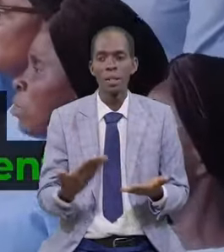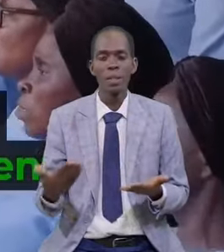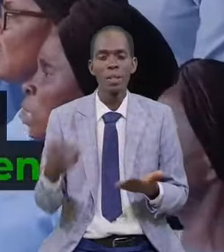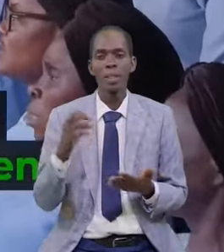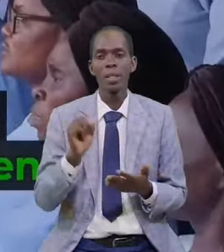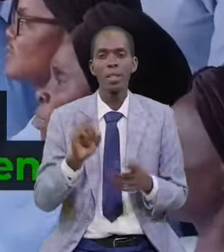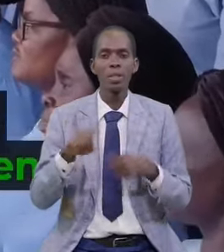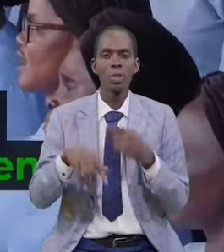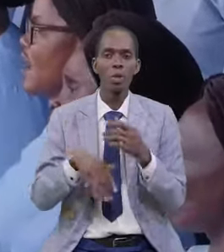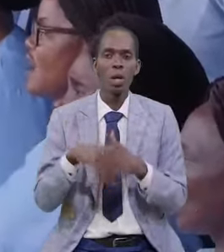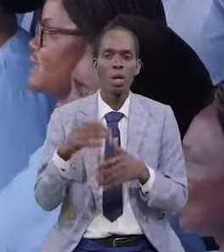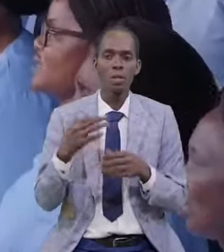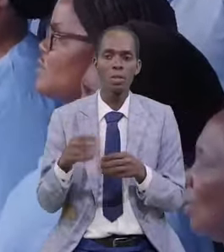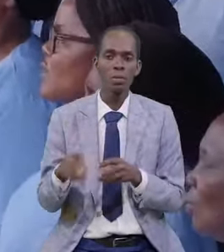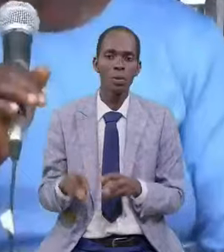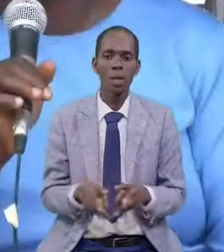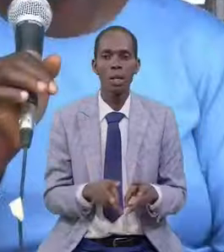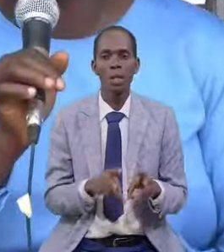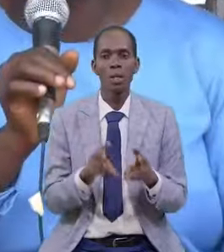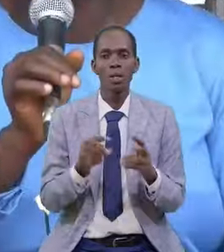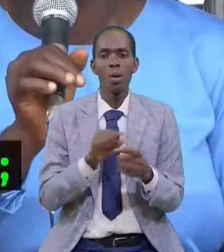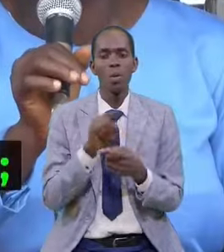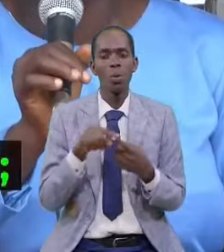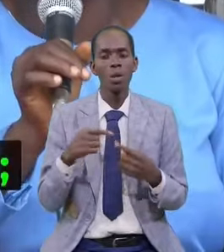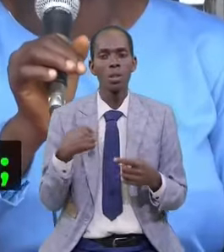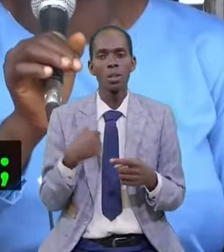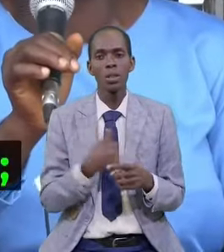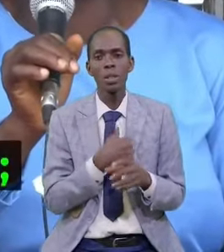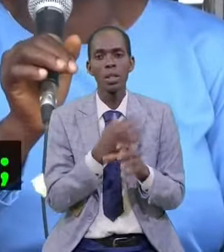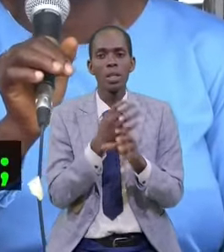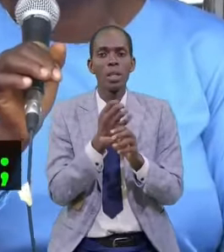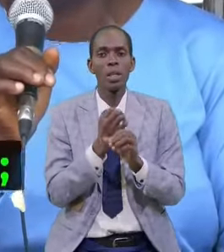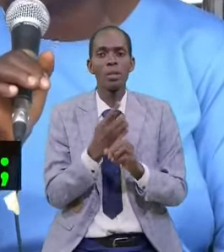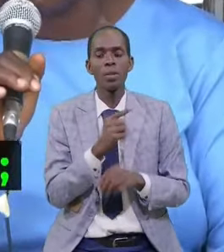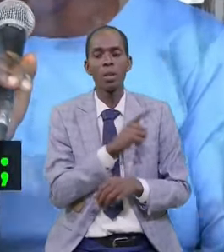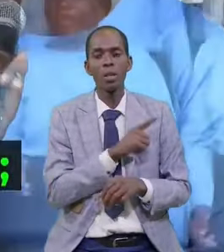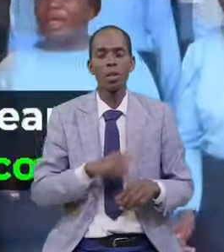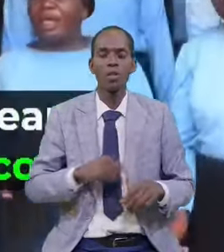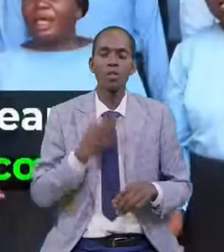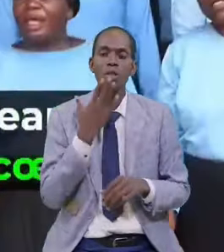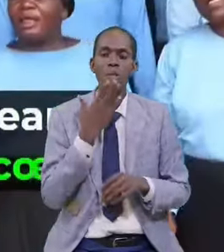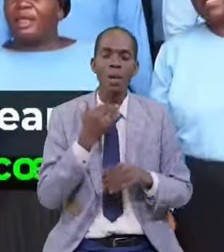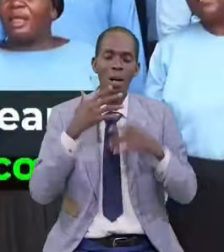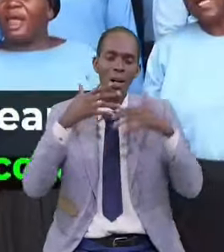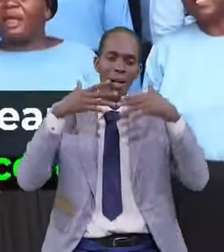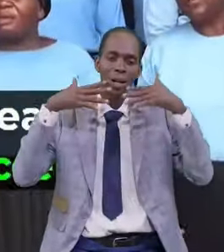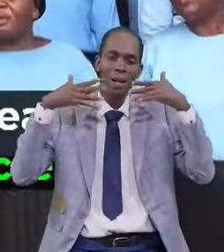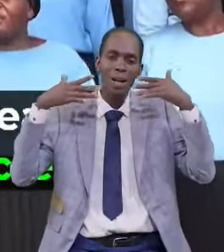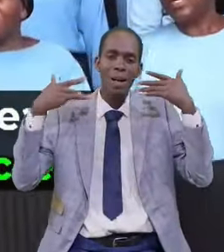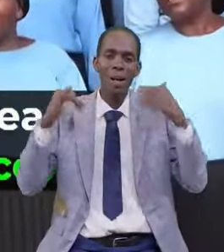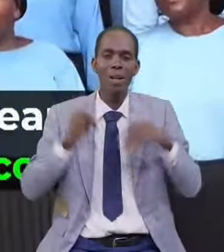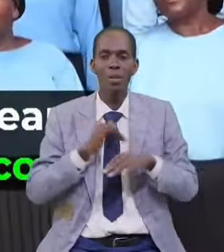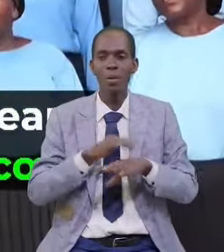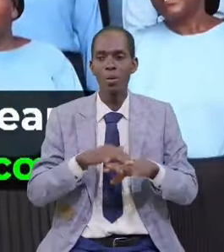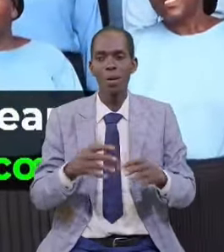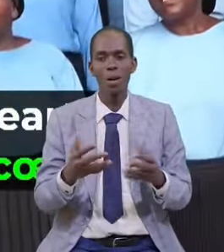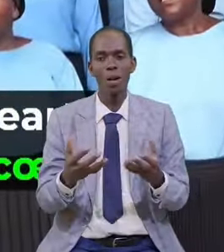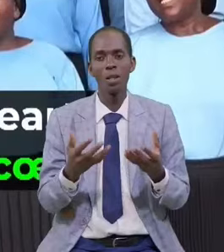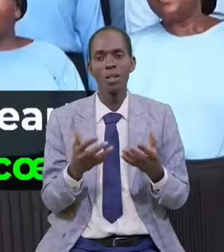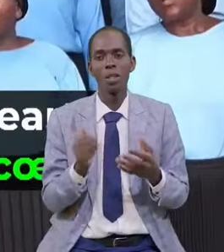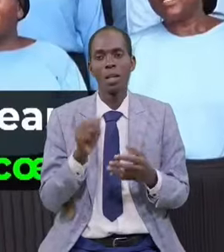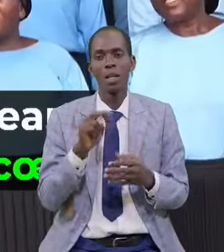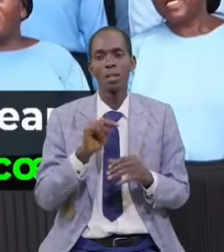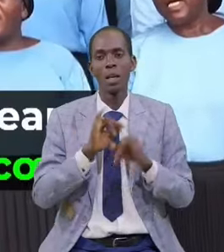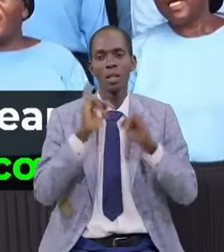set out when we receive the I